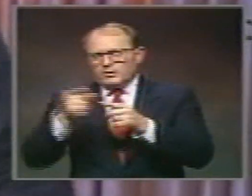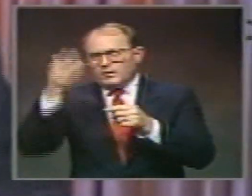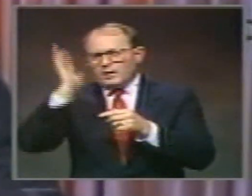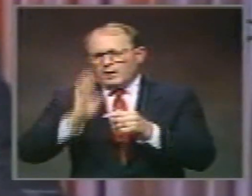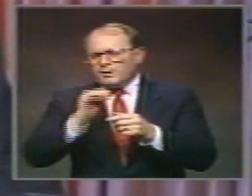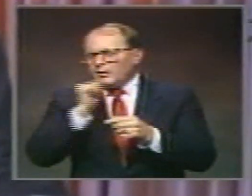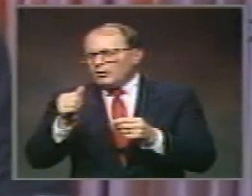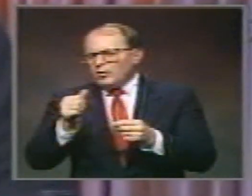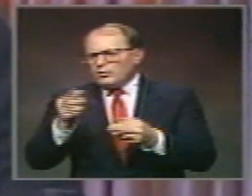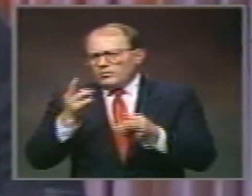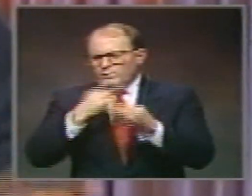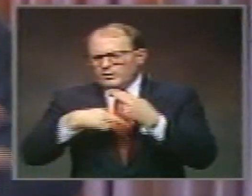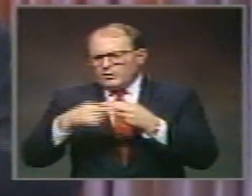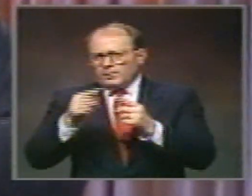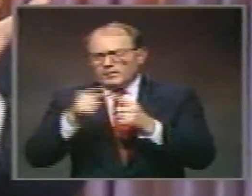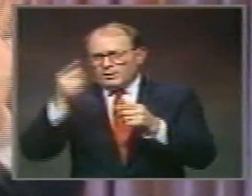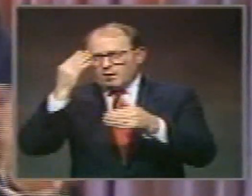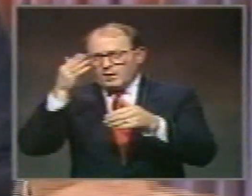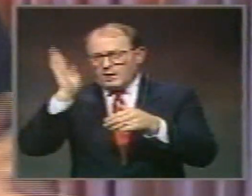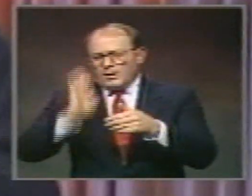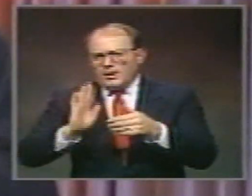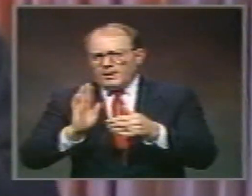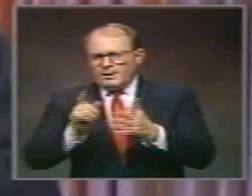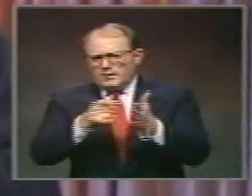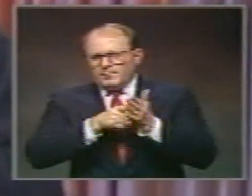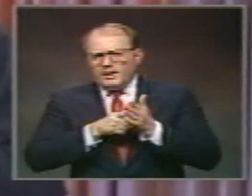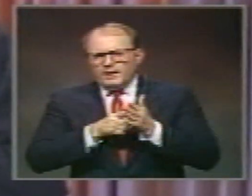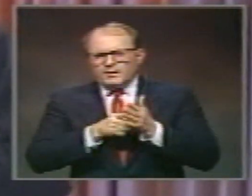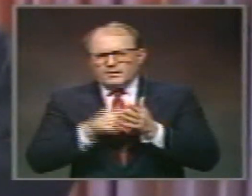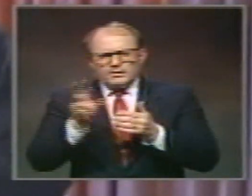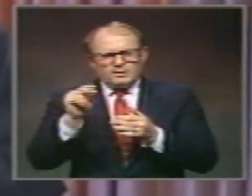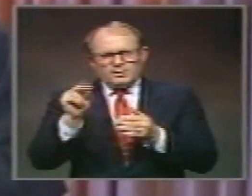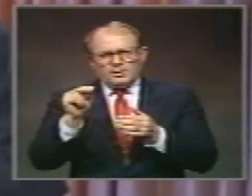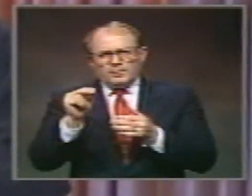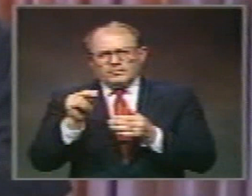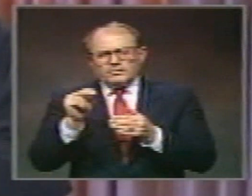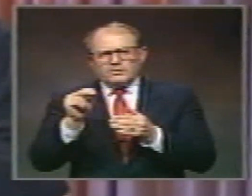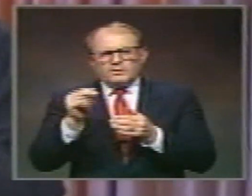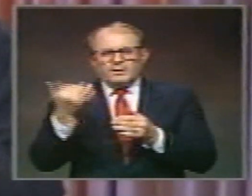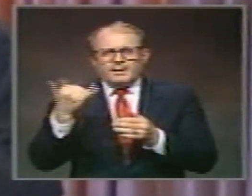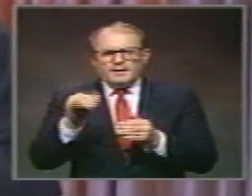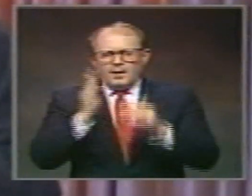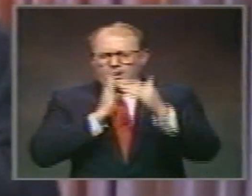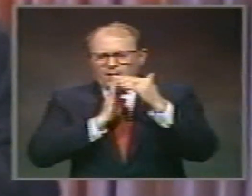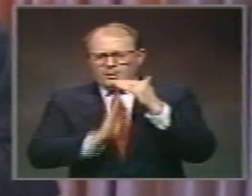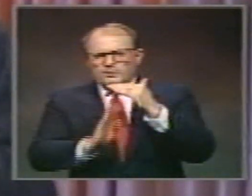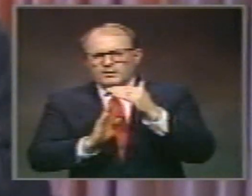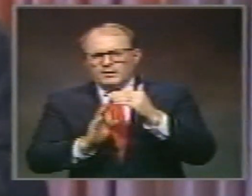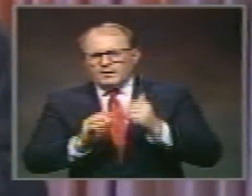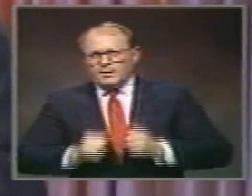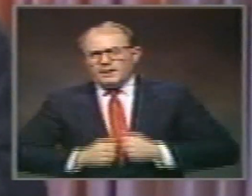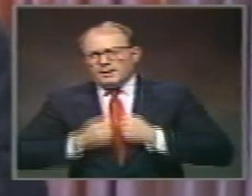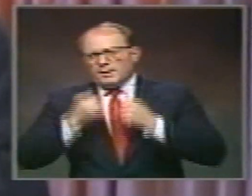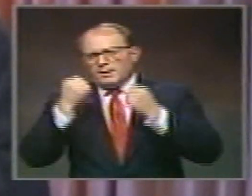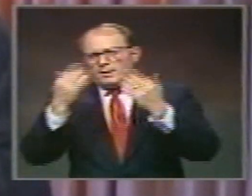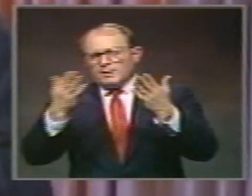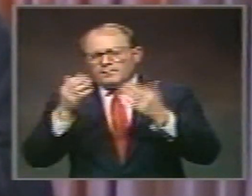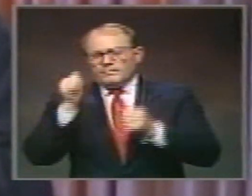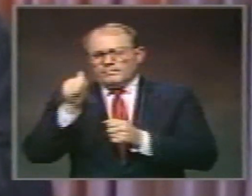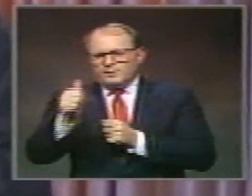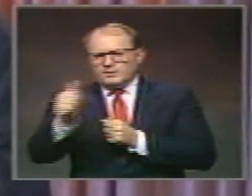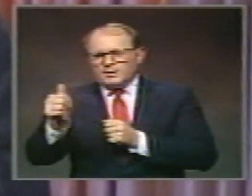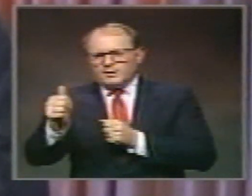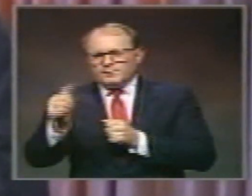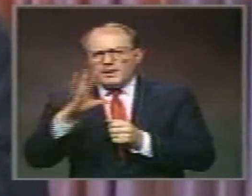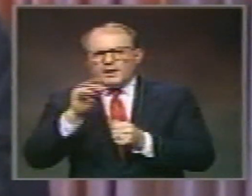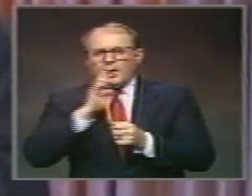prideful, demanding spirit. No, they don't lay down the terms on which they'll come. They humbly submit to God's will and